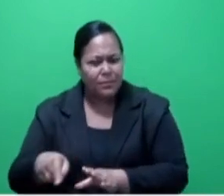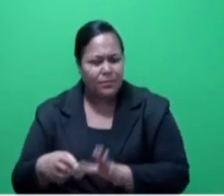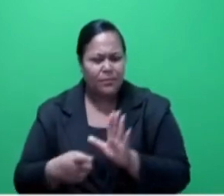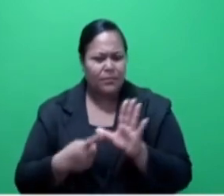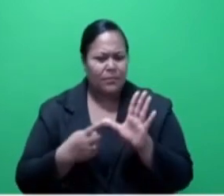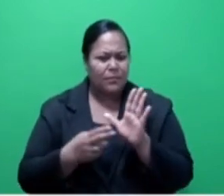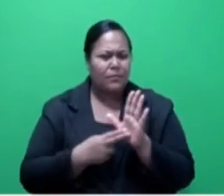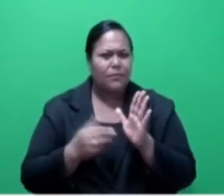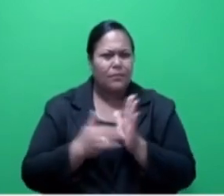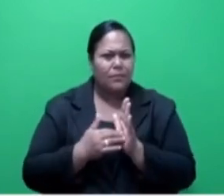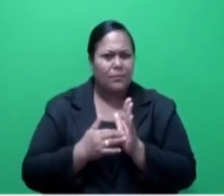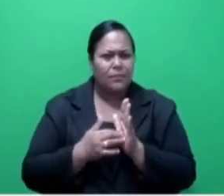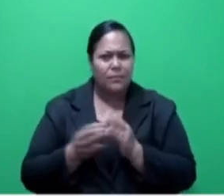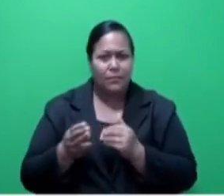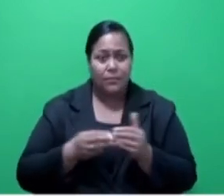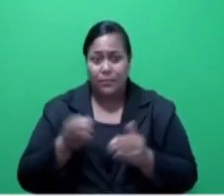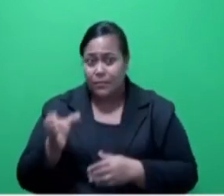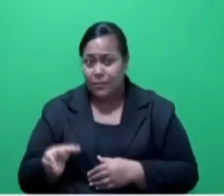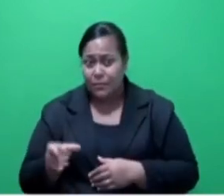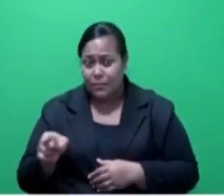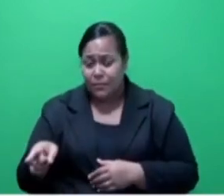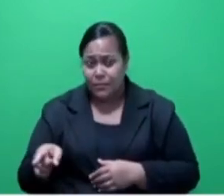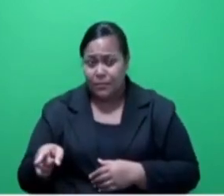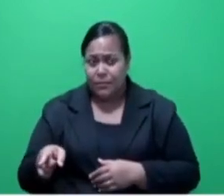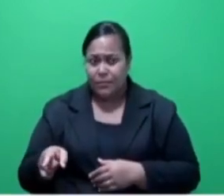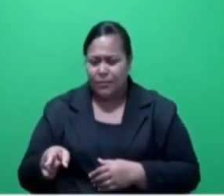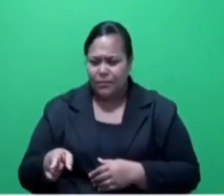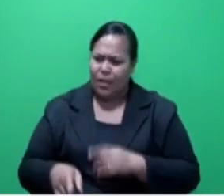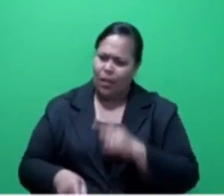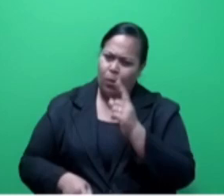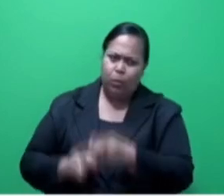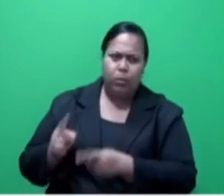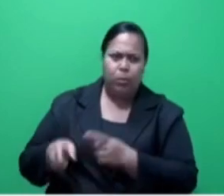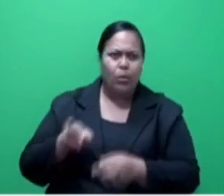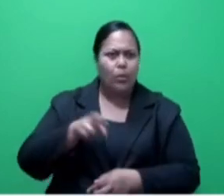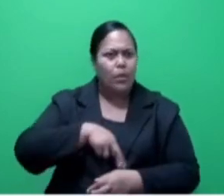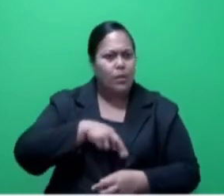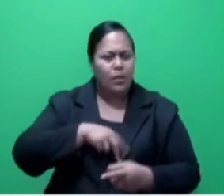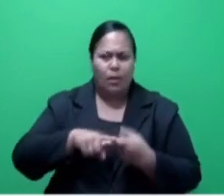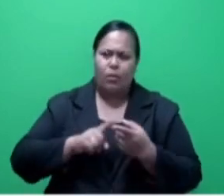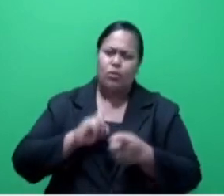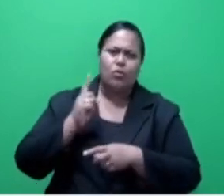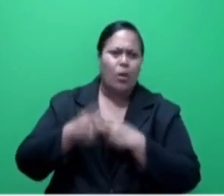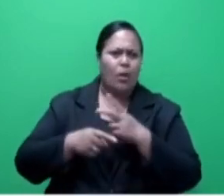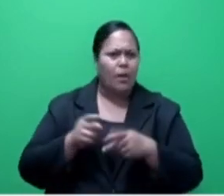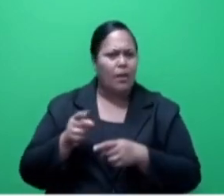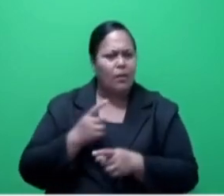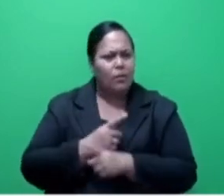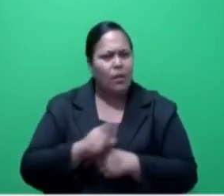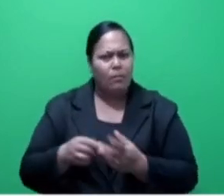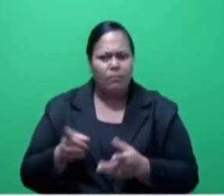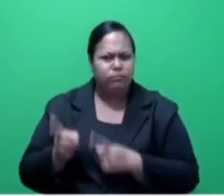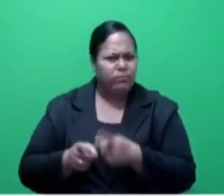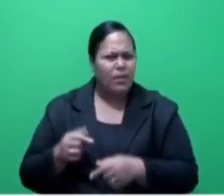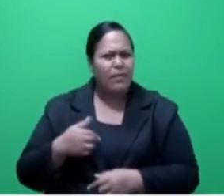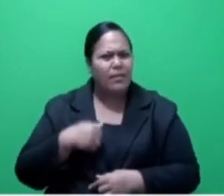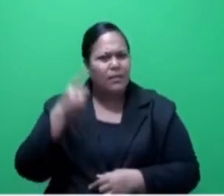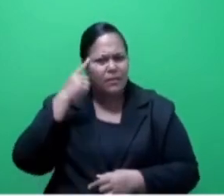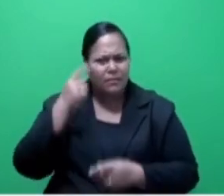was appointed. He condemned his ethnicity, his religion, and used all of that. I thought it was extremely